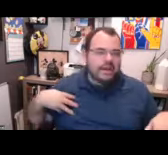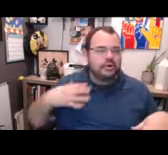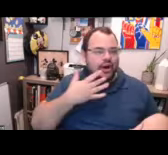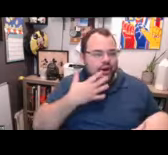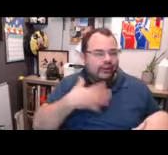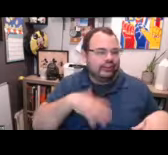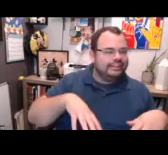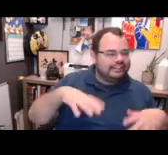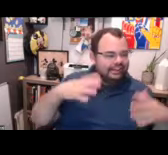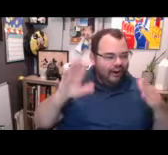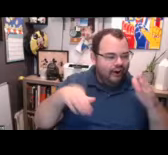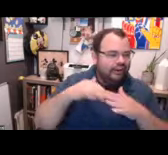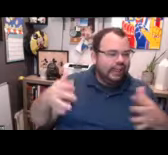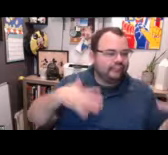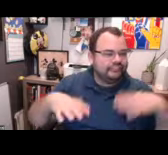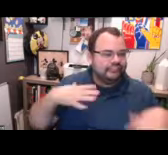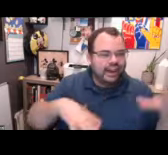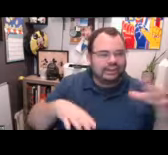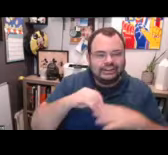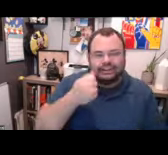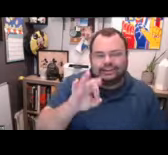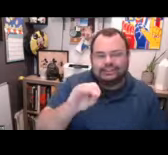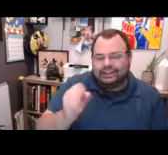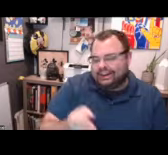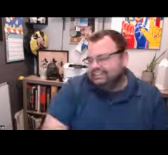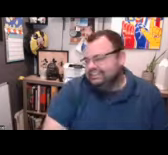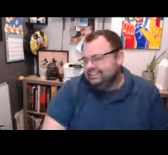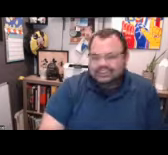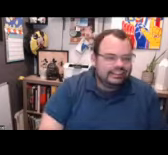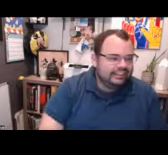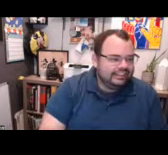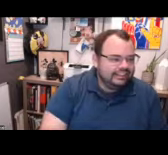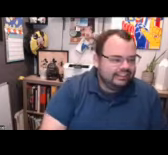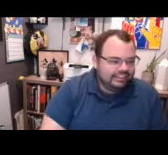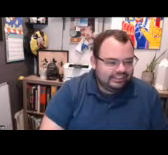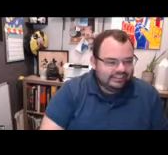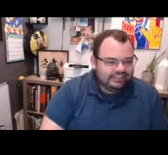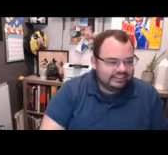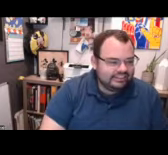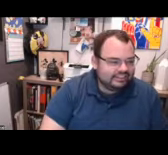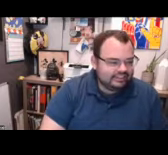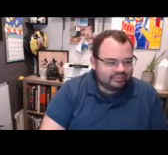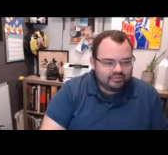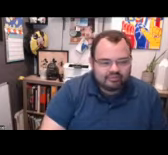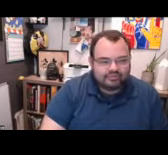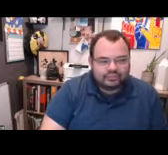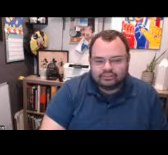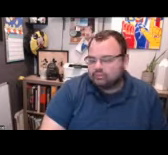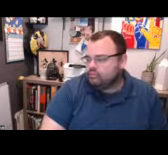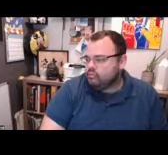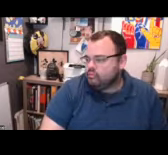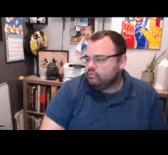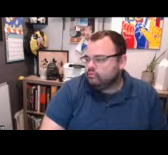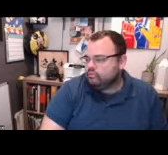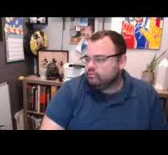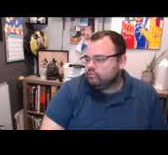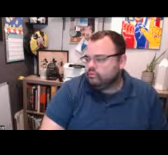he's kind of going like this. No. Right. He doesn't know whether he wants to grin about it or not. Too. Finish. We're going to let him go by noon,